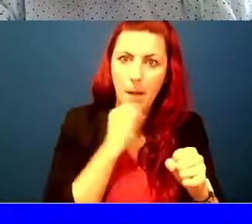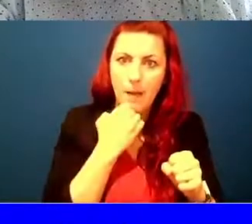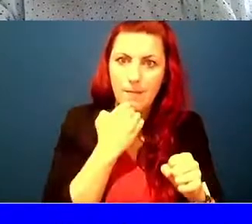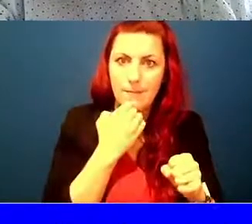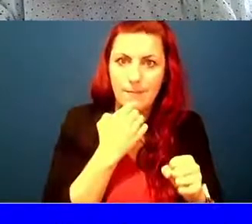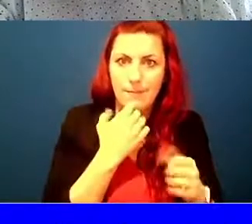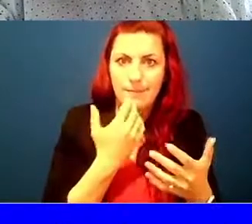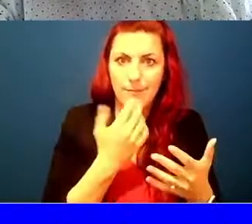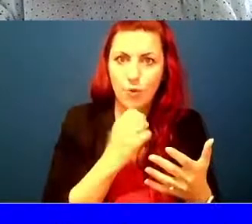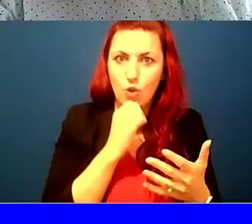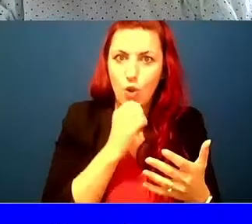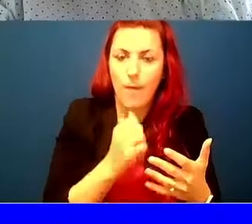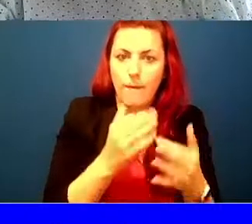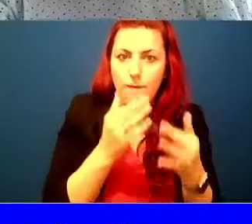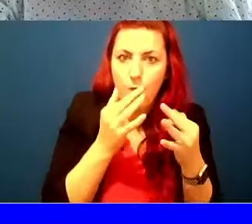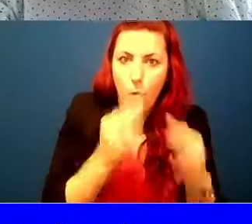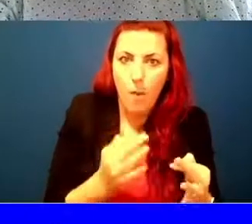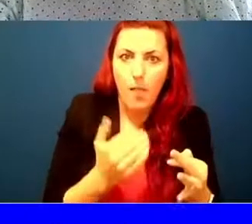please.